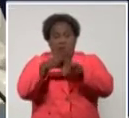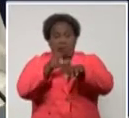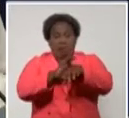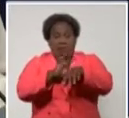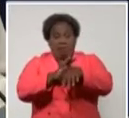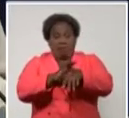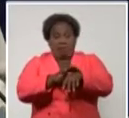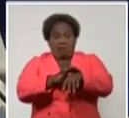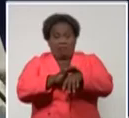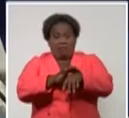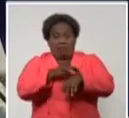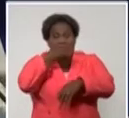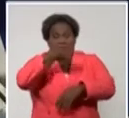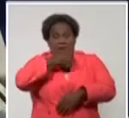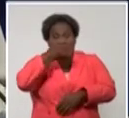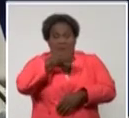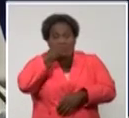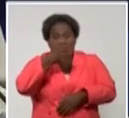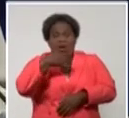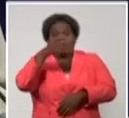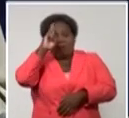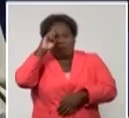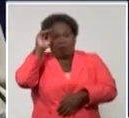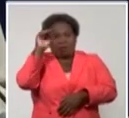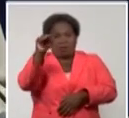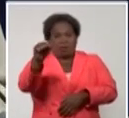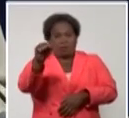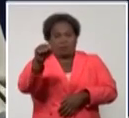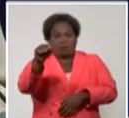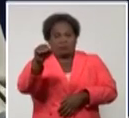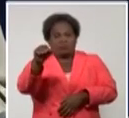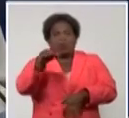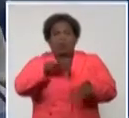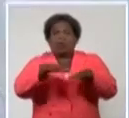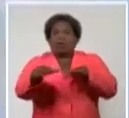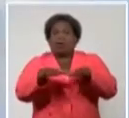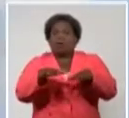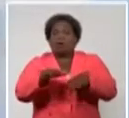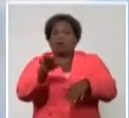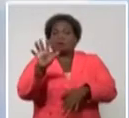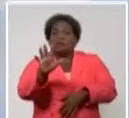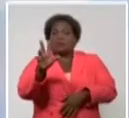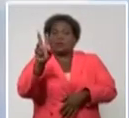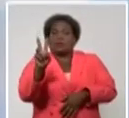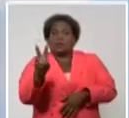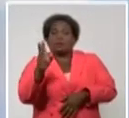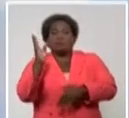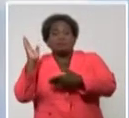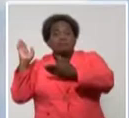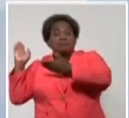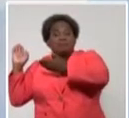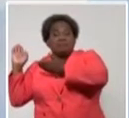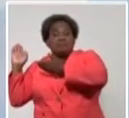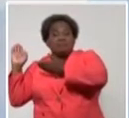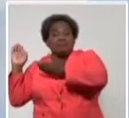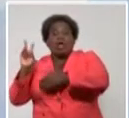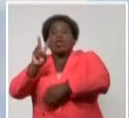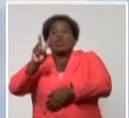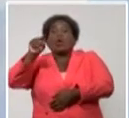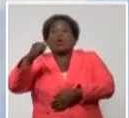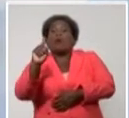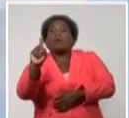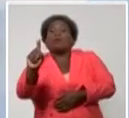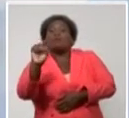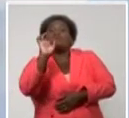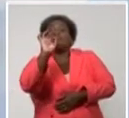last 15 days, is also lower than yesterday's. In Cuba, of the 2,445 patients